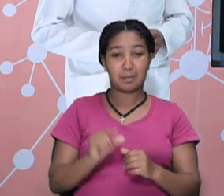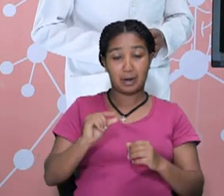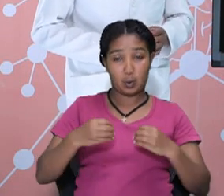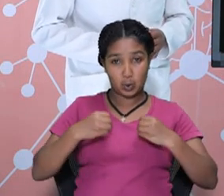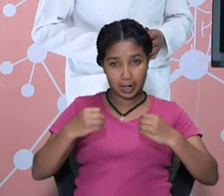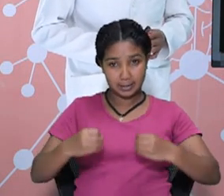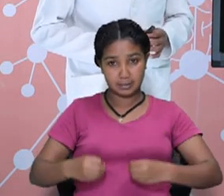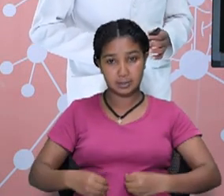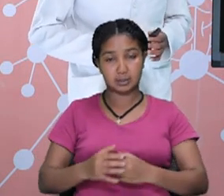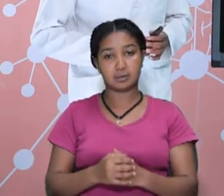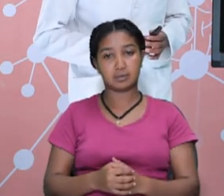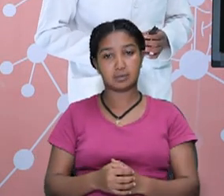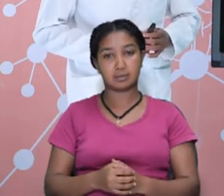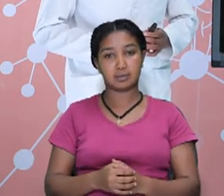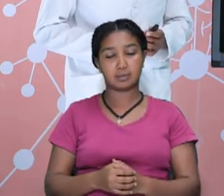Microorganisms